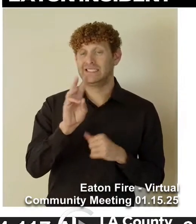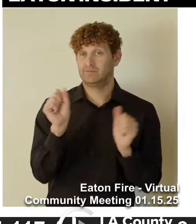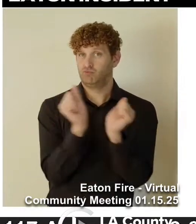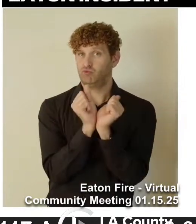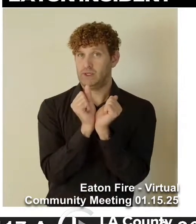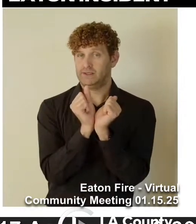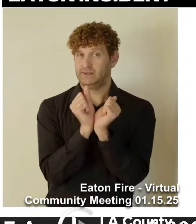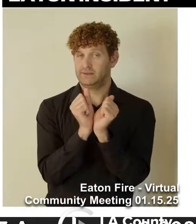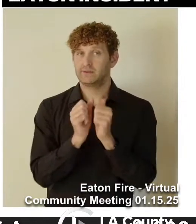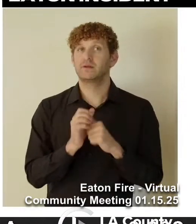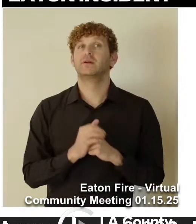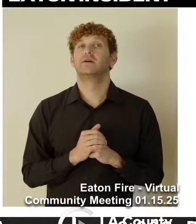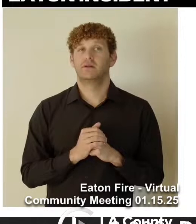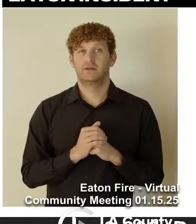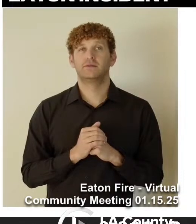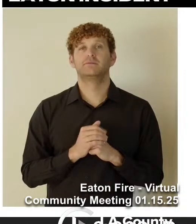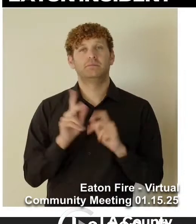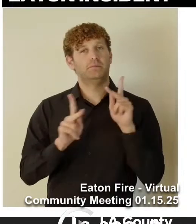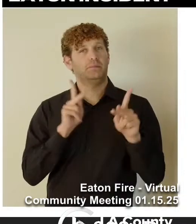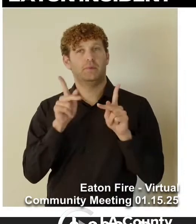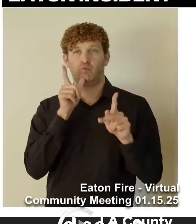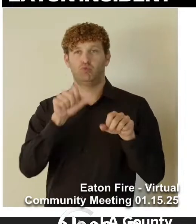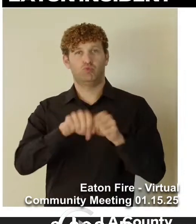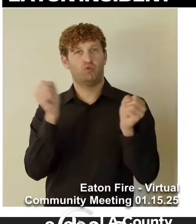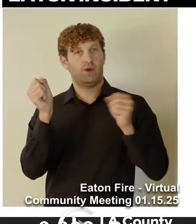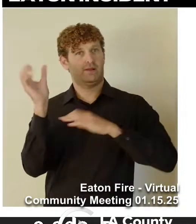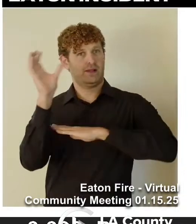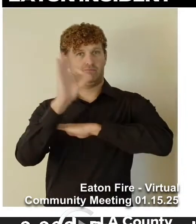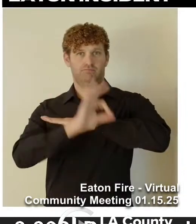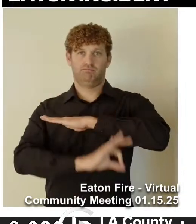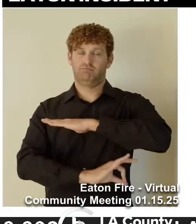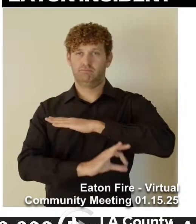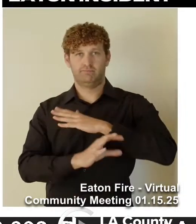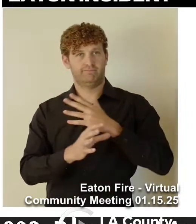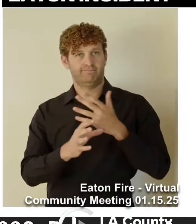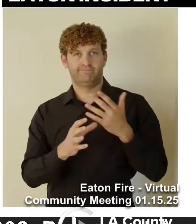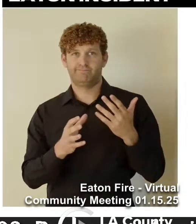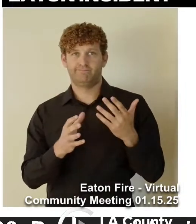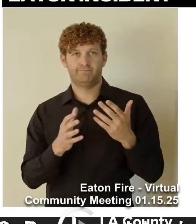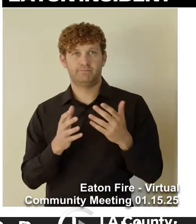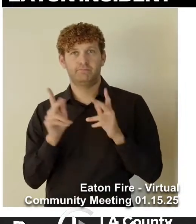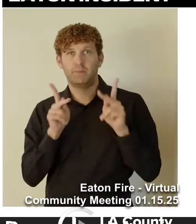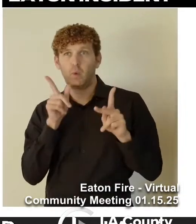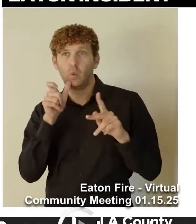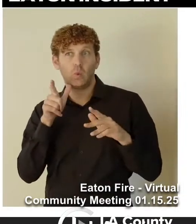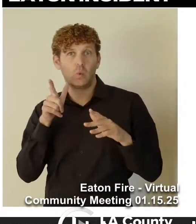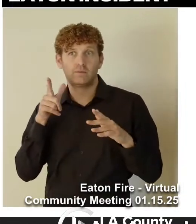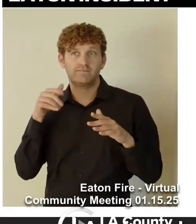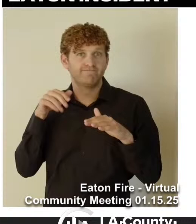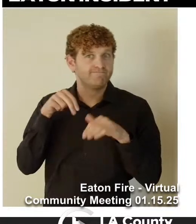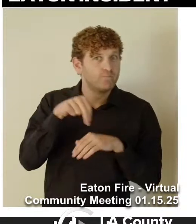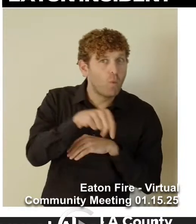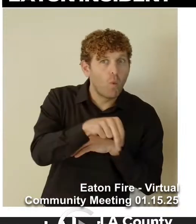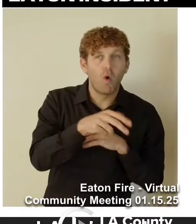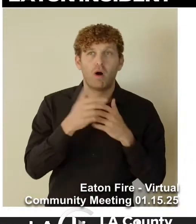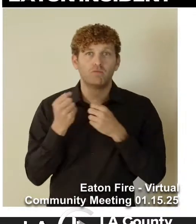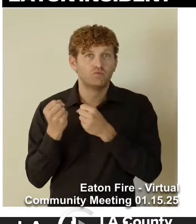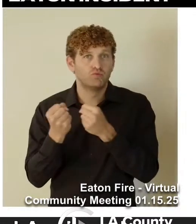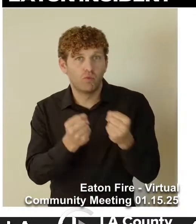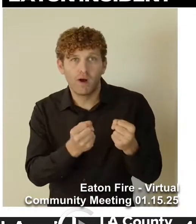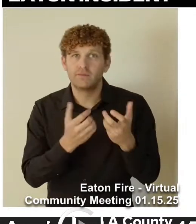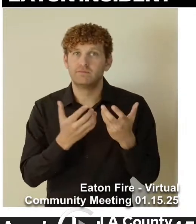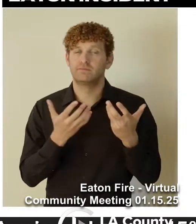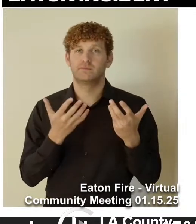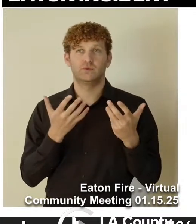for curfew violations, trespassing, burglary, and other charges. Please adhere to the